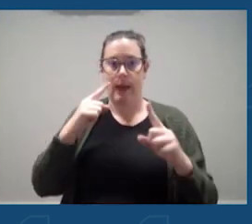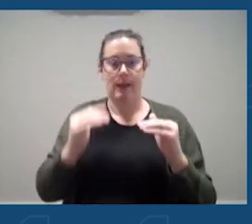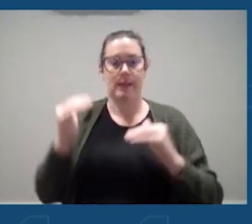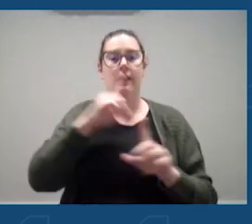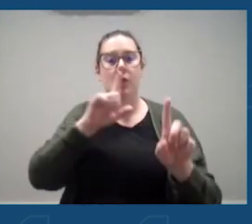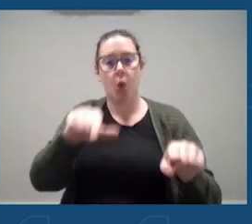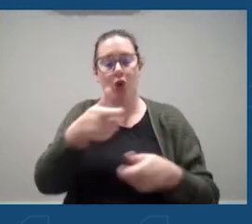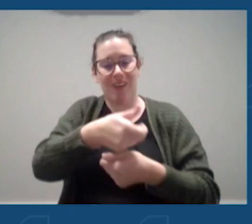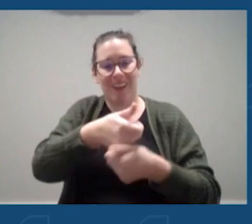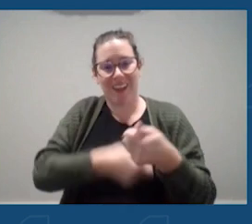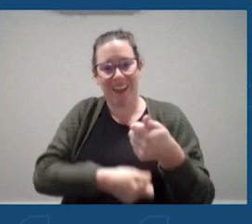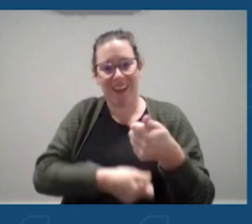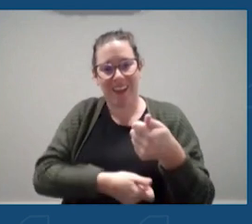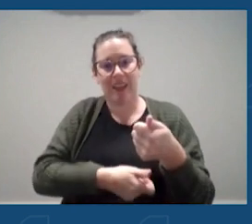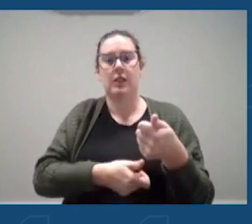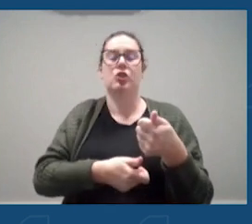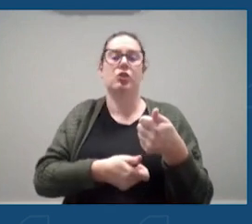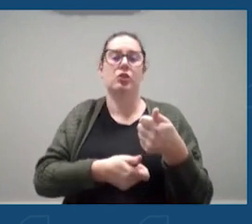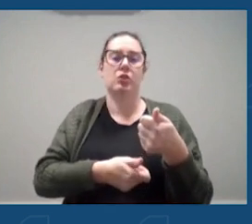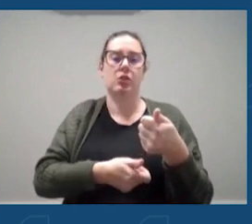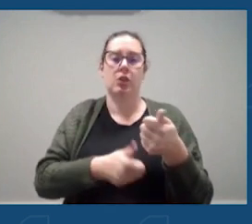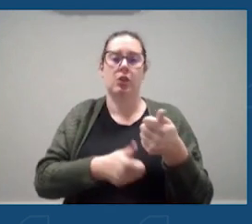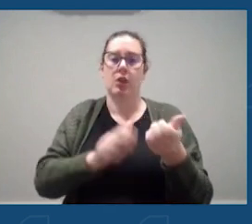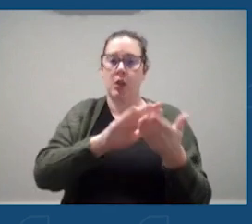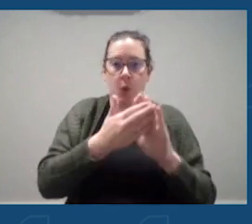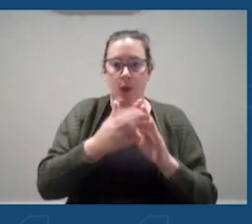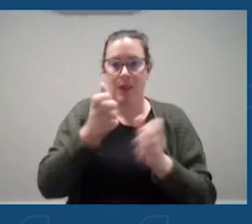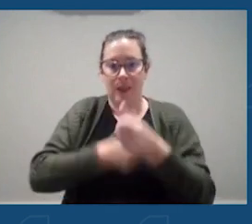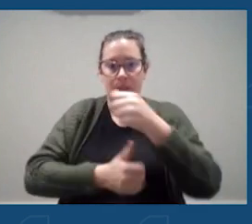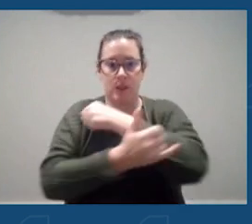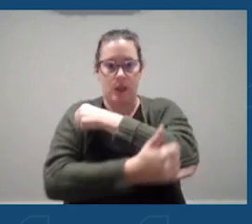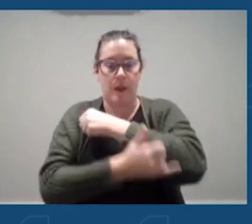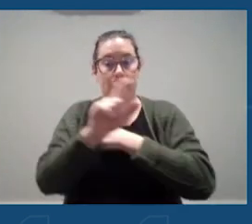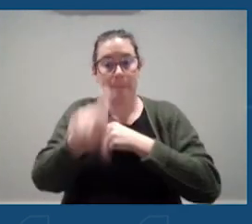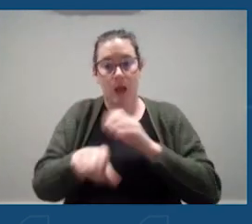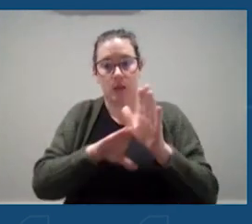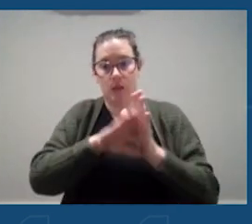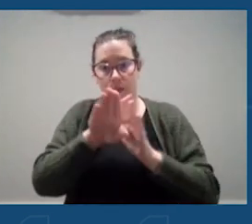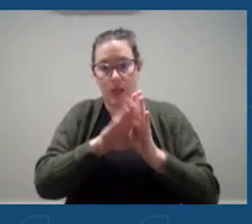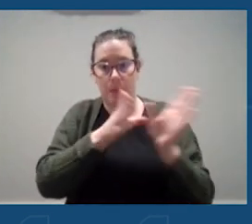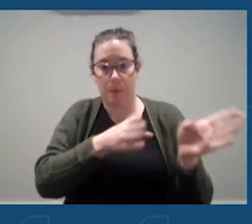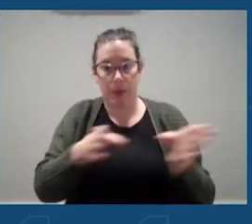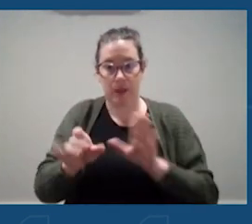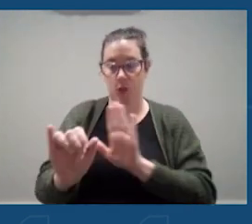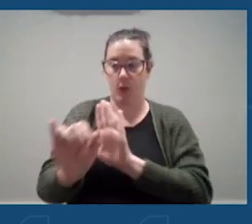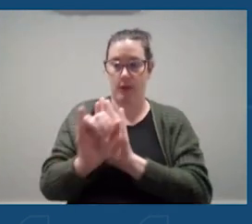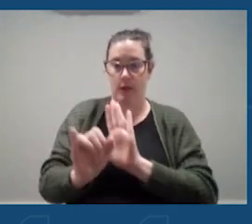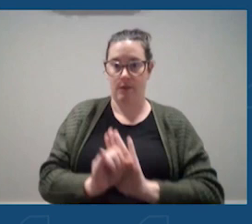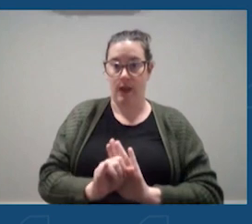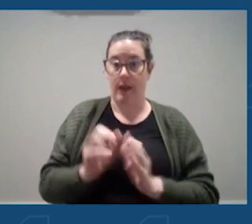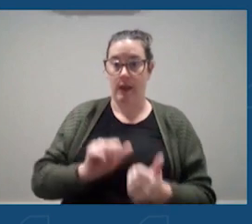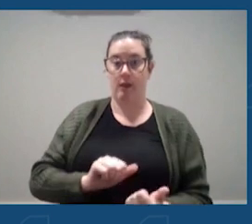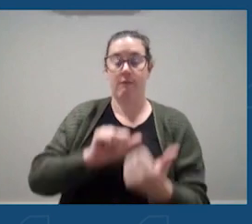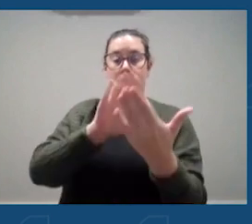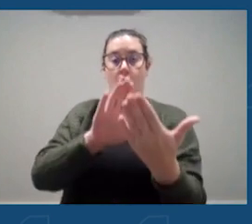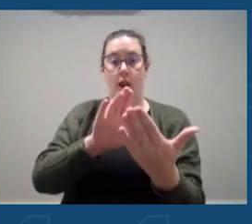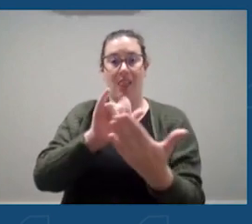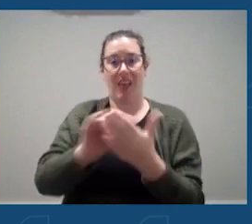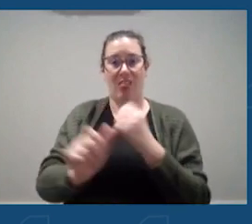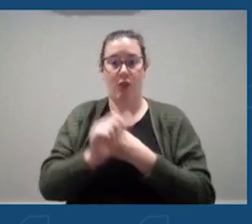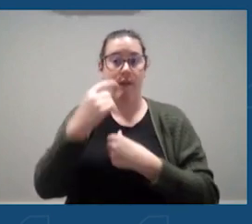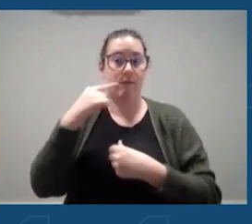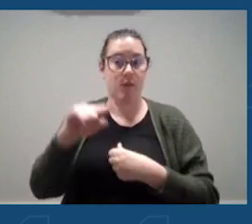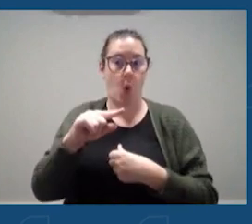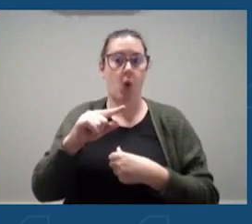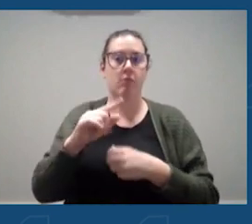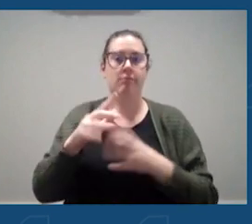community, every county in the state of New York, to develop plans to identify and confront the threats of domestic terrorism, including